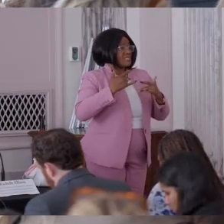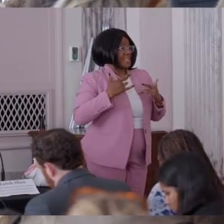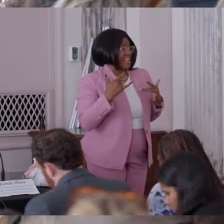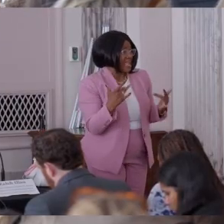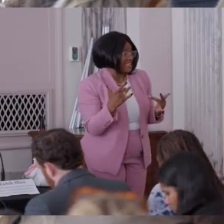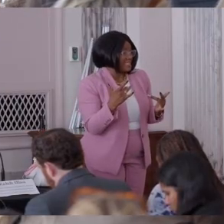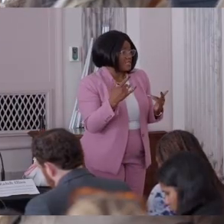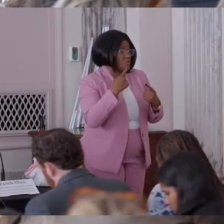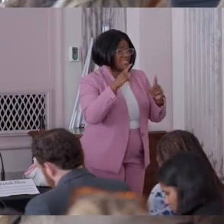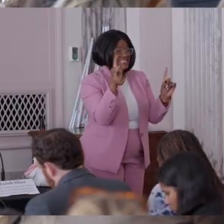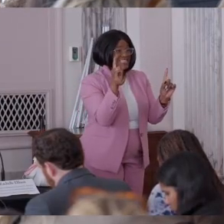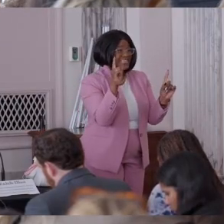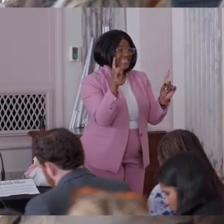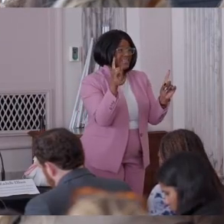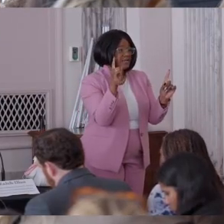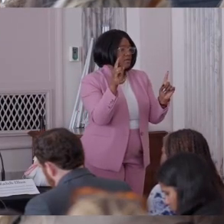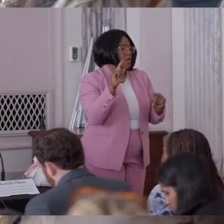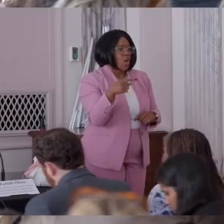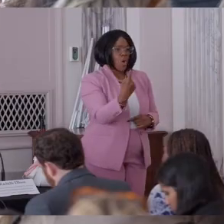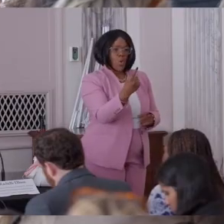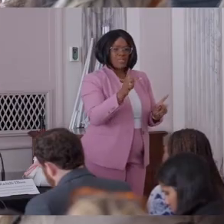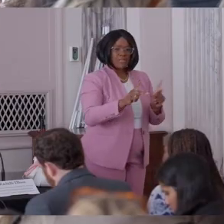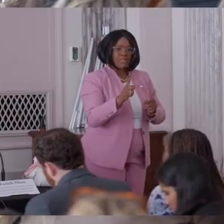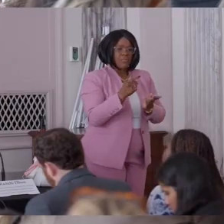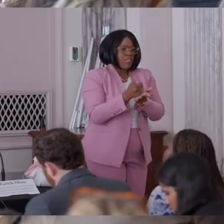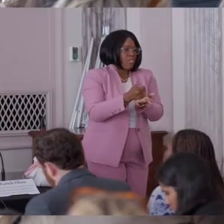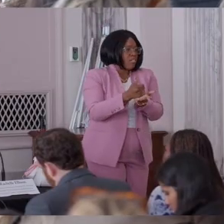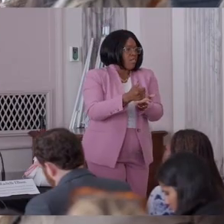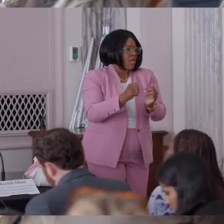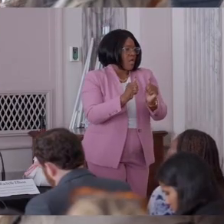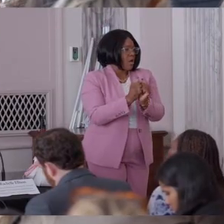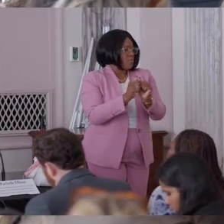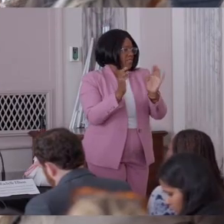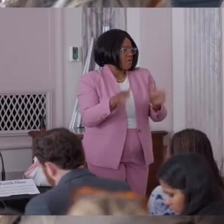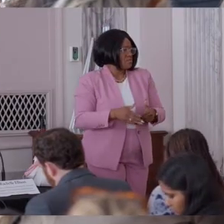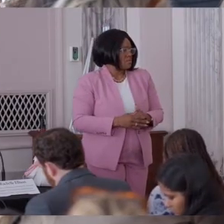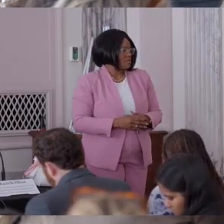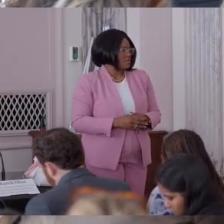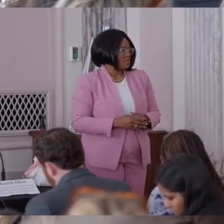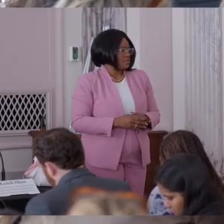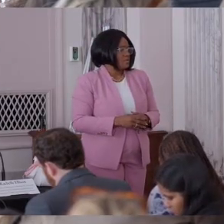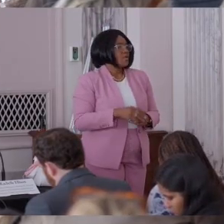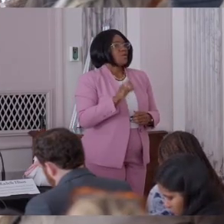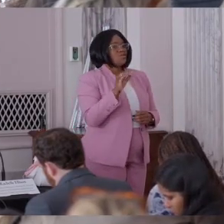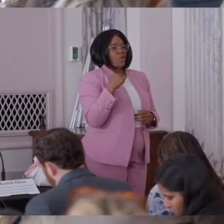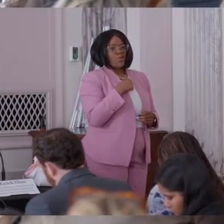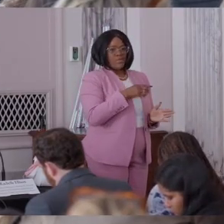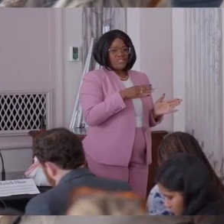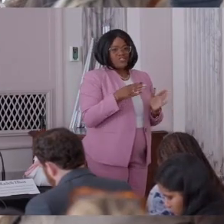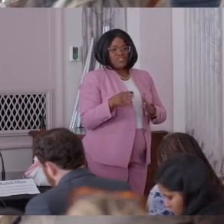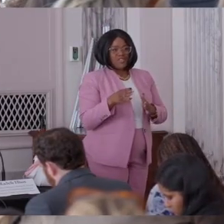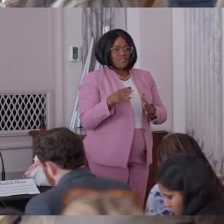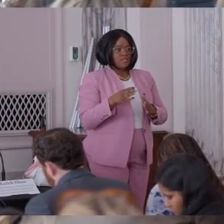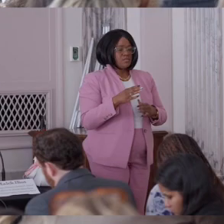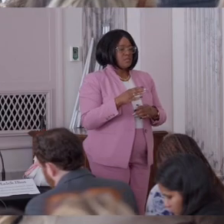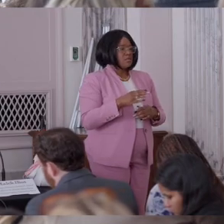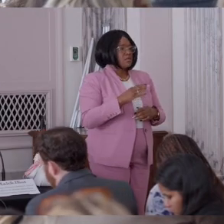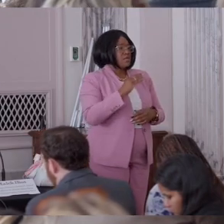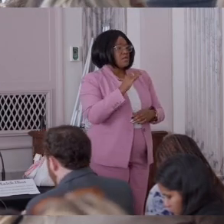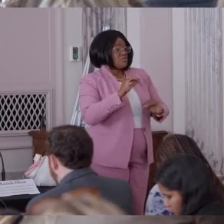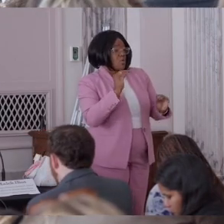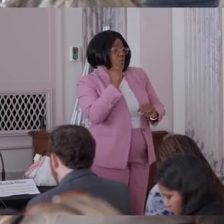likely to succeed were the only people getting housing. And so there was a shift in the homeless